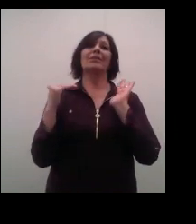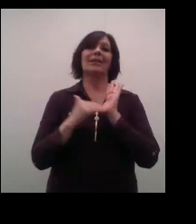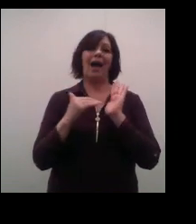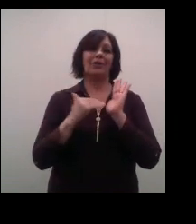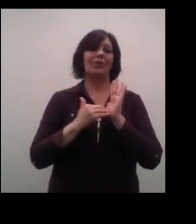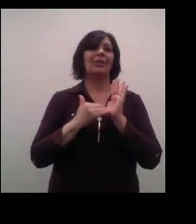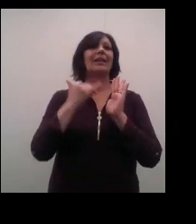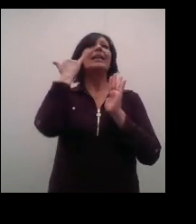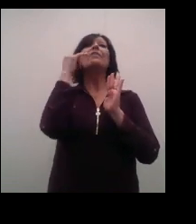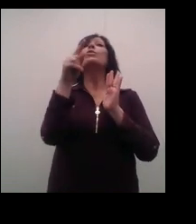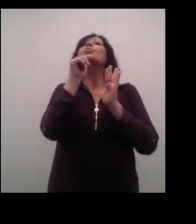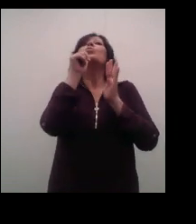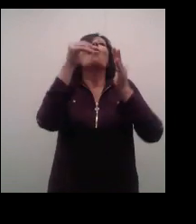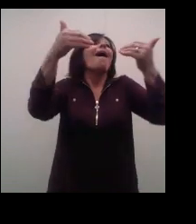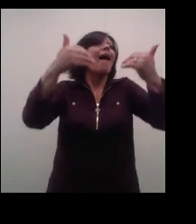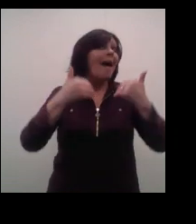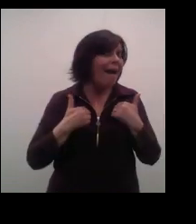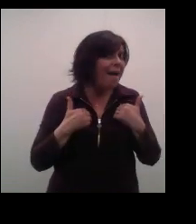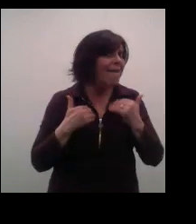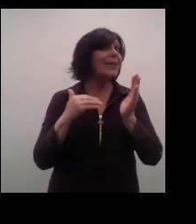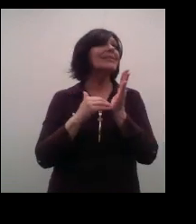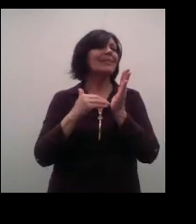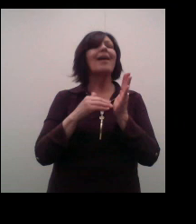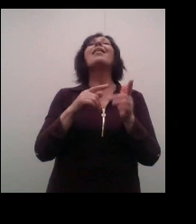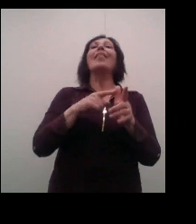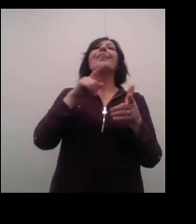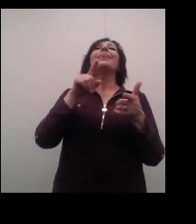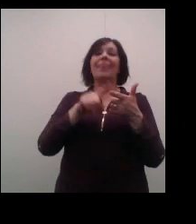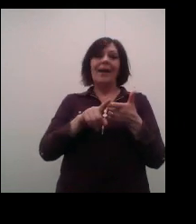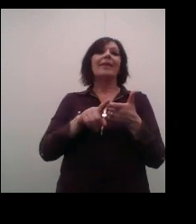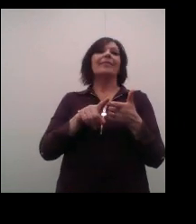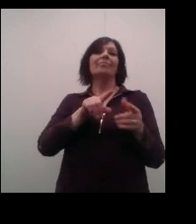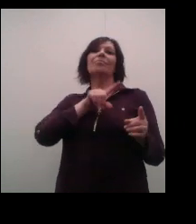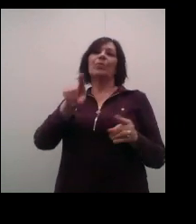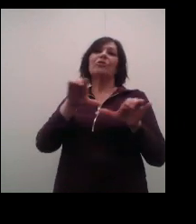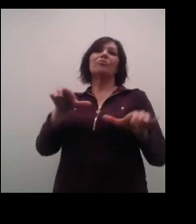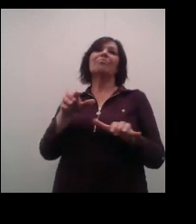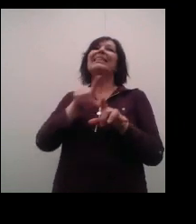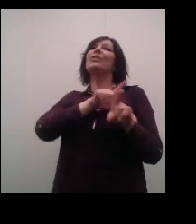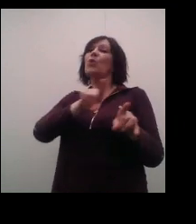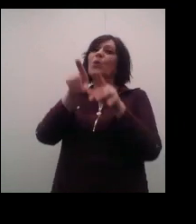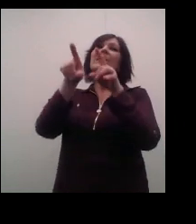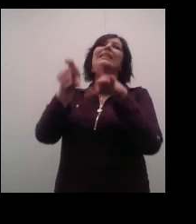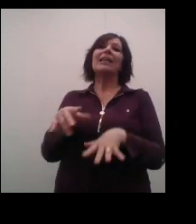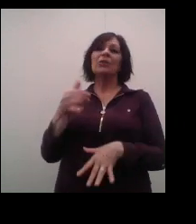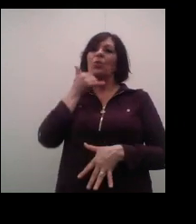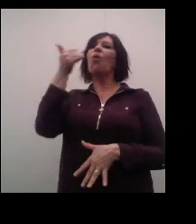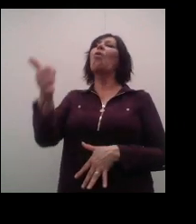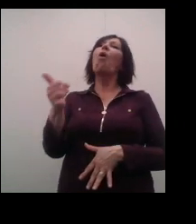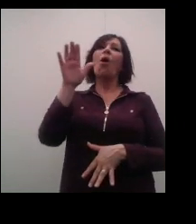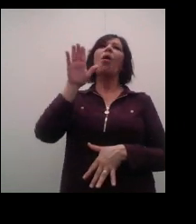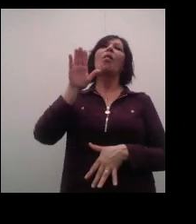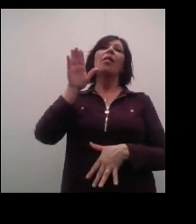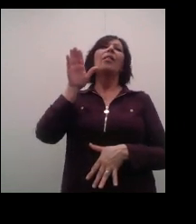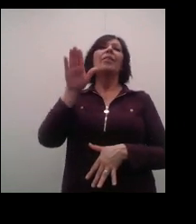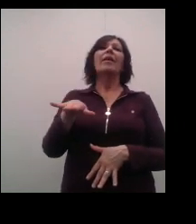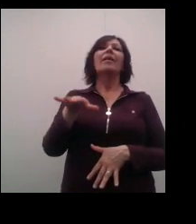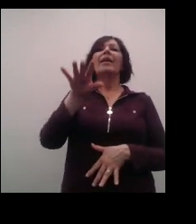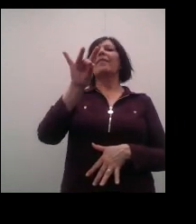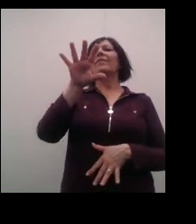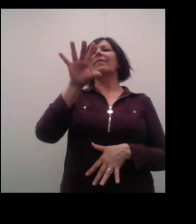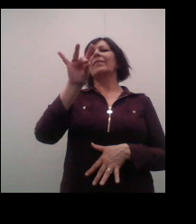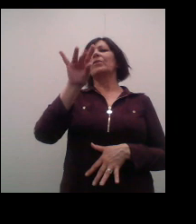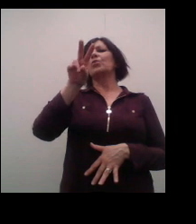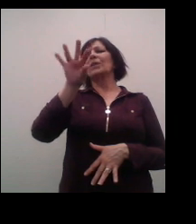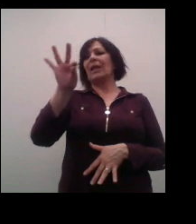For those that don't have a primary care provider, we still encourage you to get testing, and there'll be information at the,